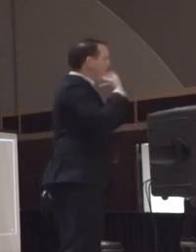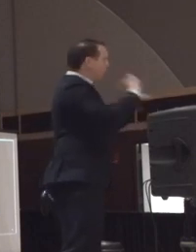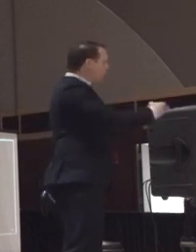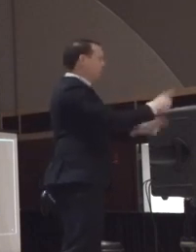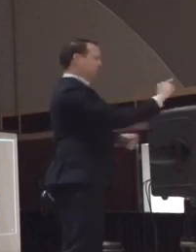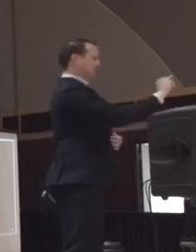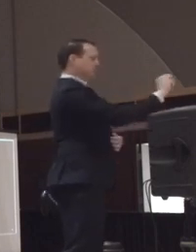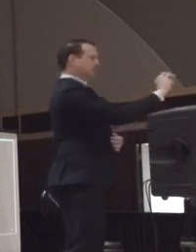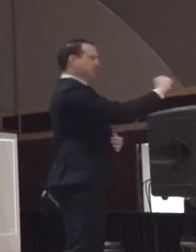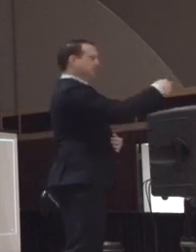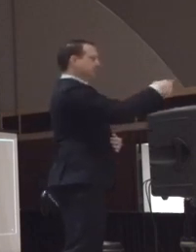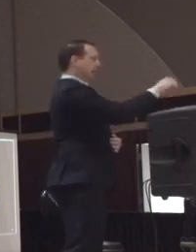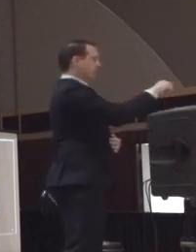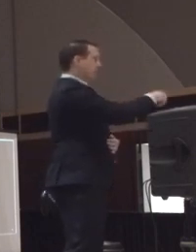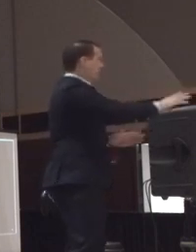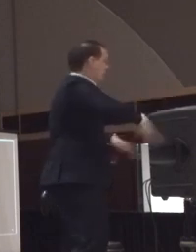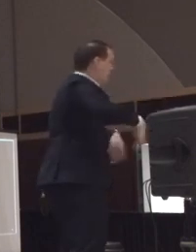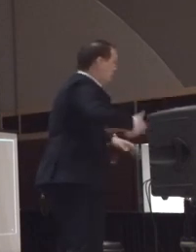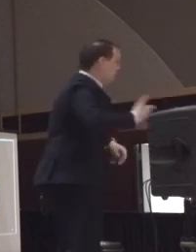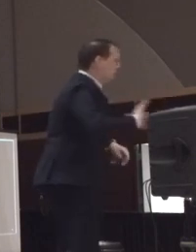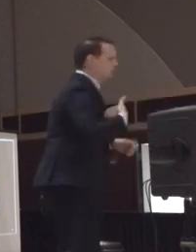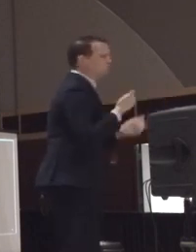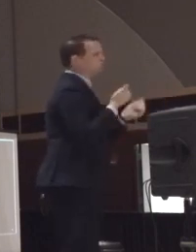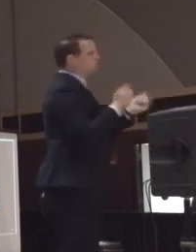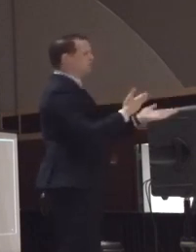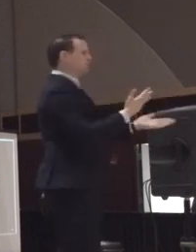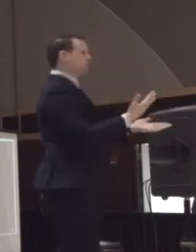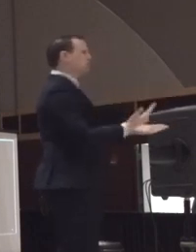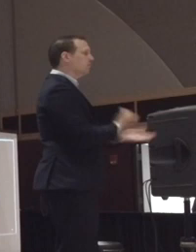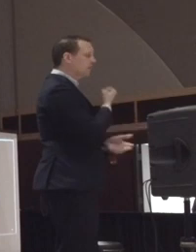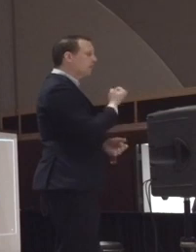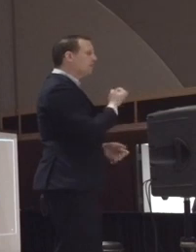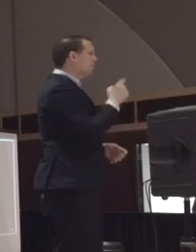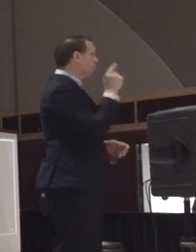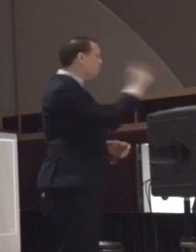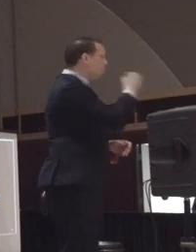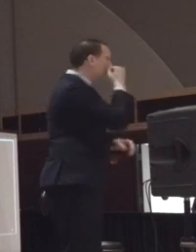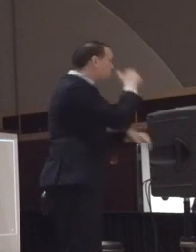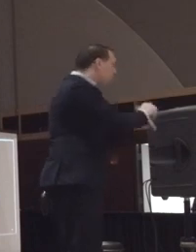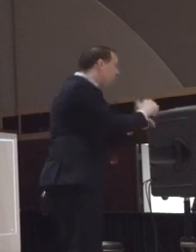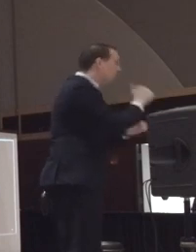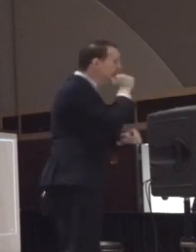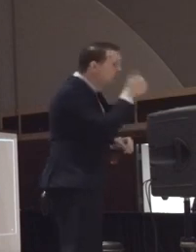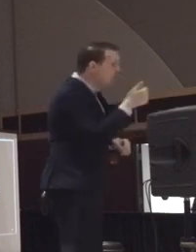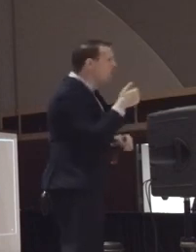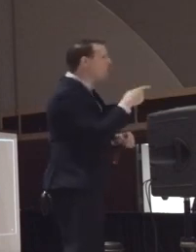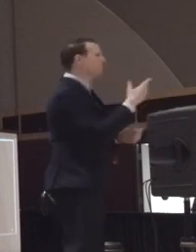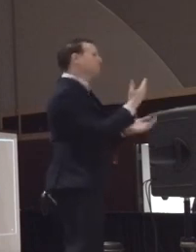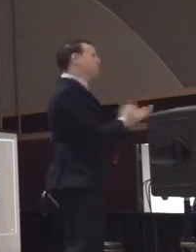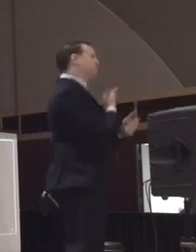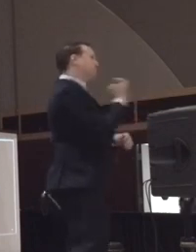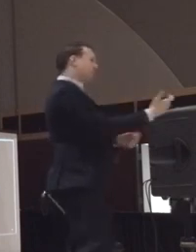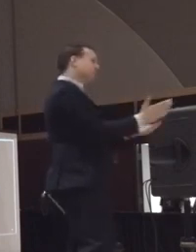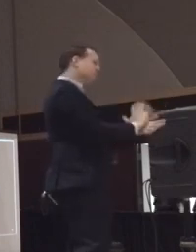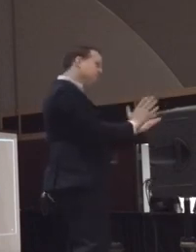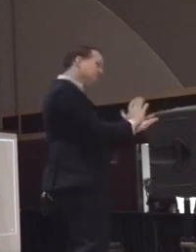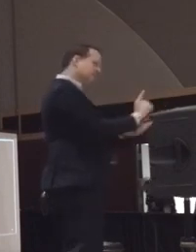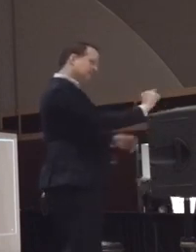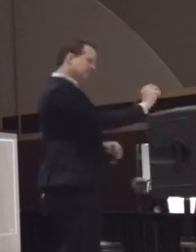Temple. If you haven't had the chance to check this out, I highly recommend you go home tonight, tomorrow, and watch this movie.